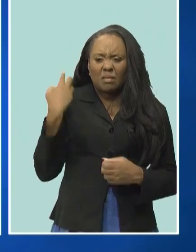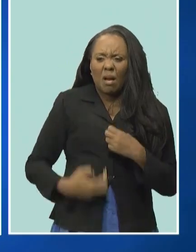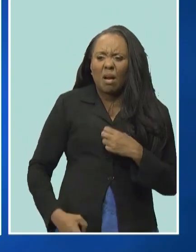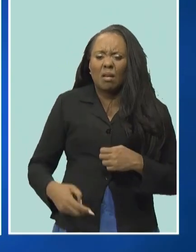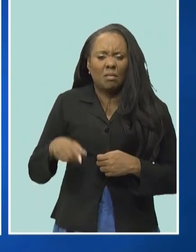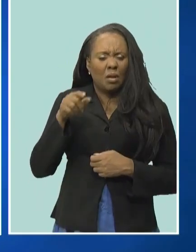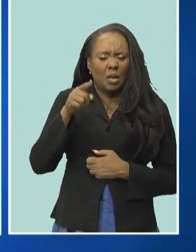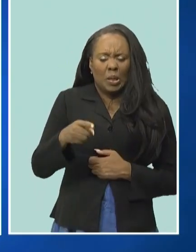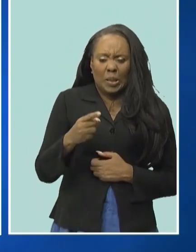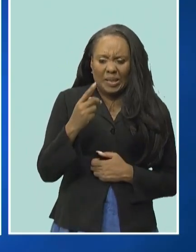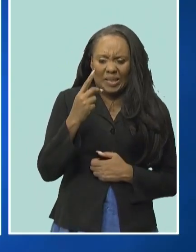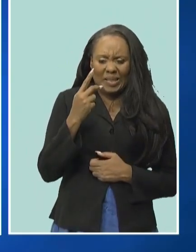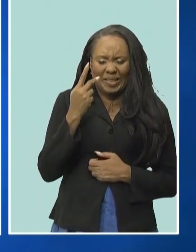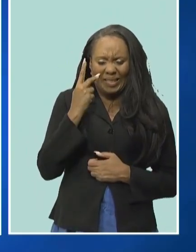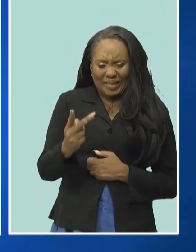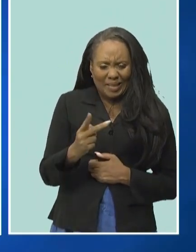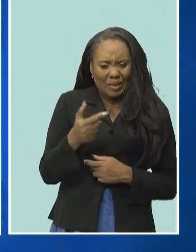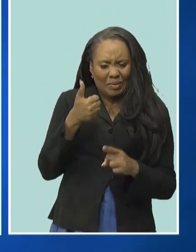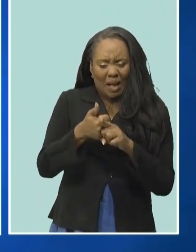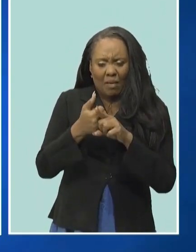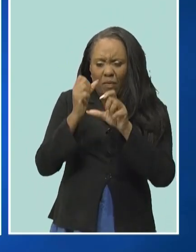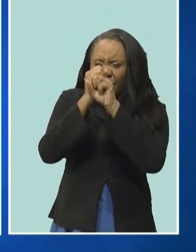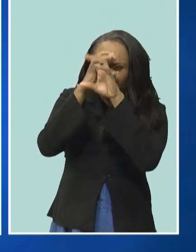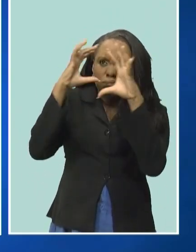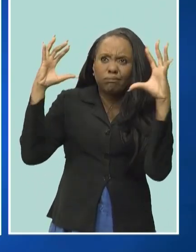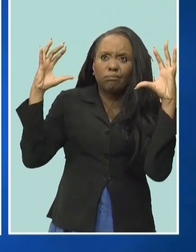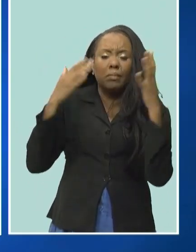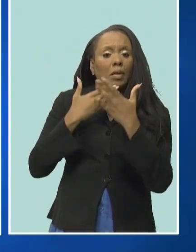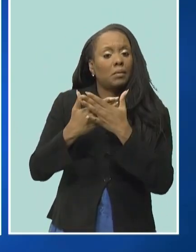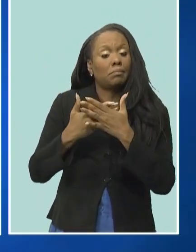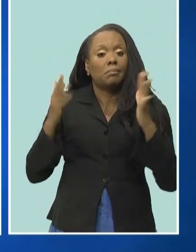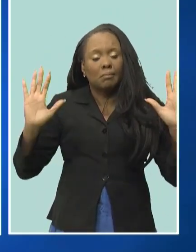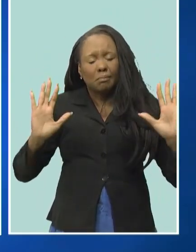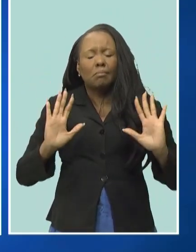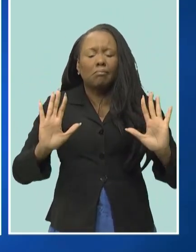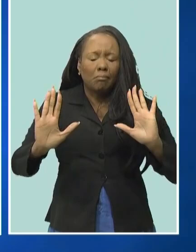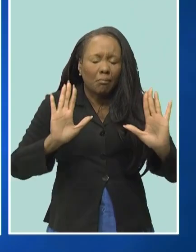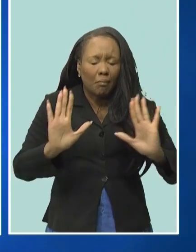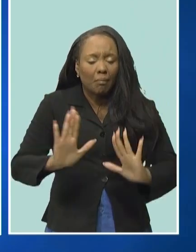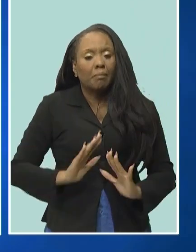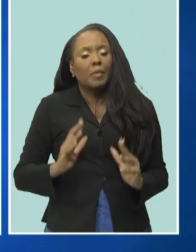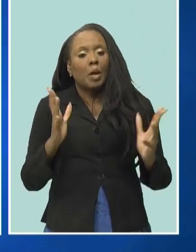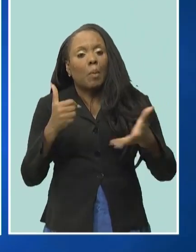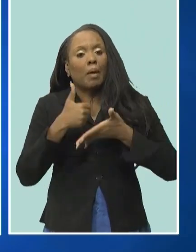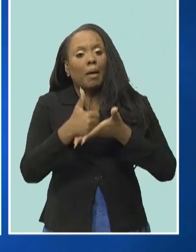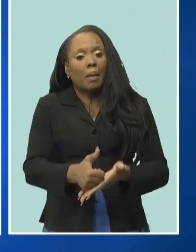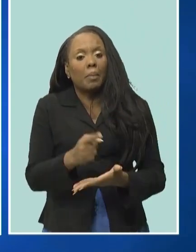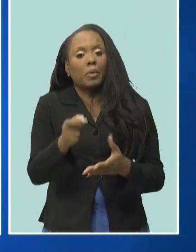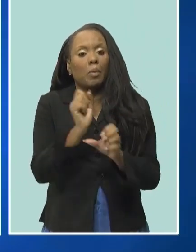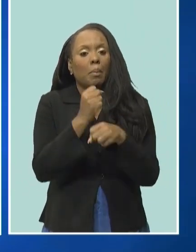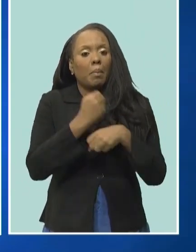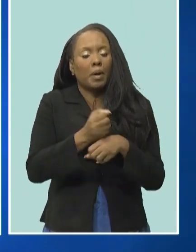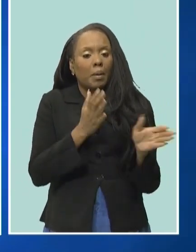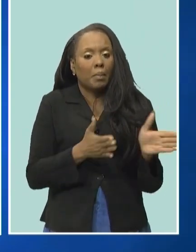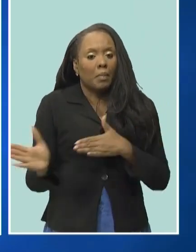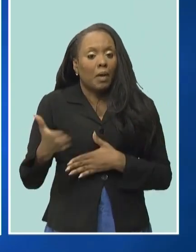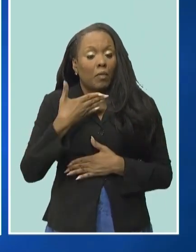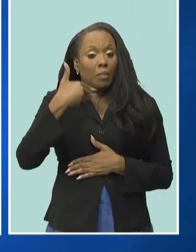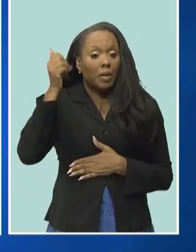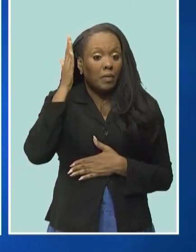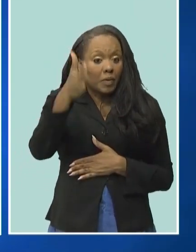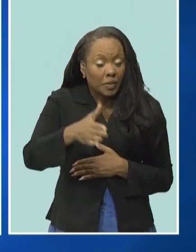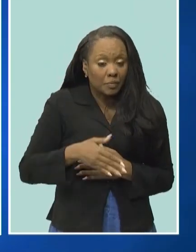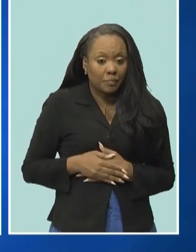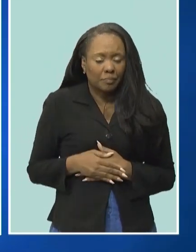yourself in a better place than you are now? Then let's help you create a plan that will allow you to visualize a better future. Do you